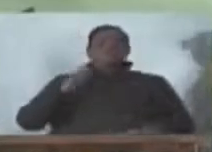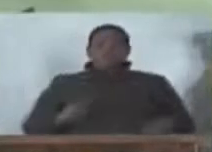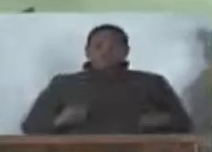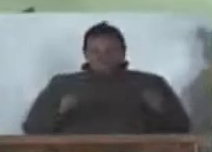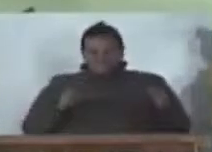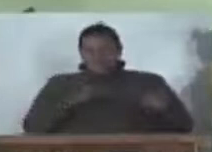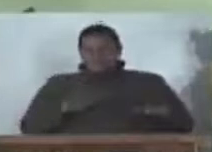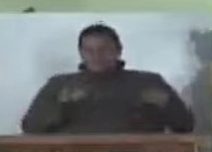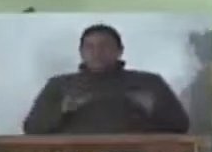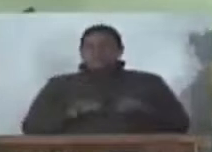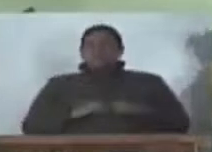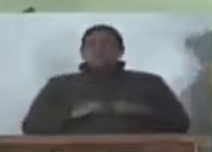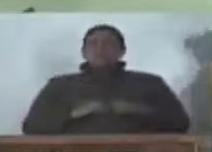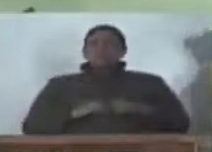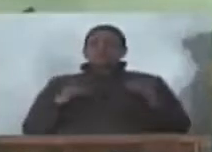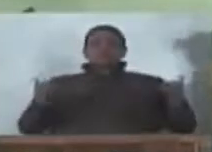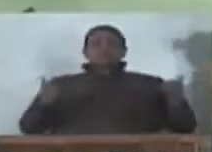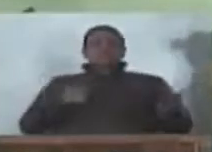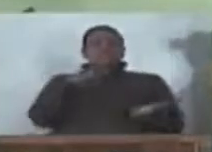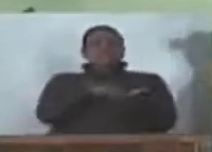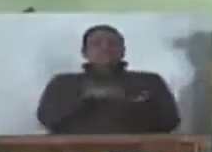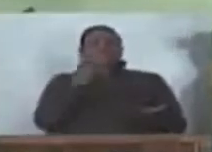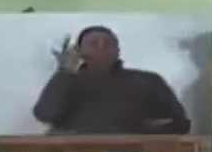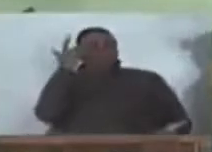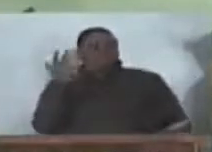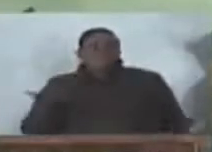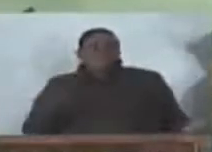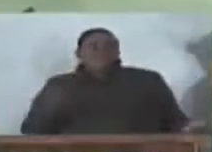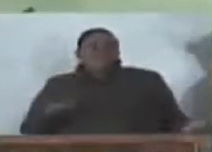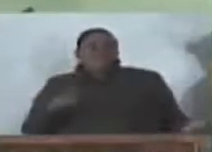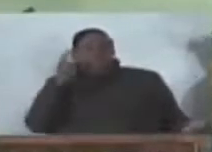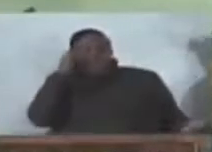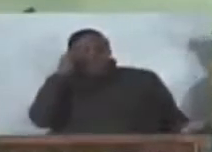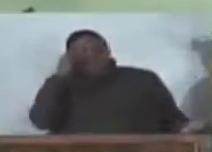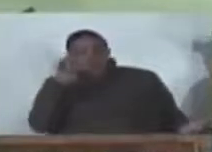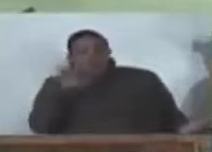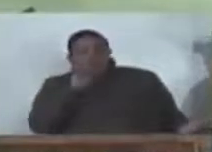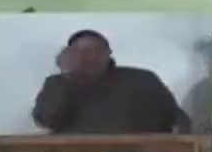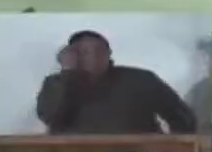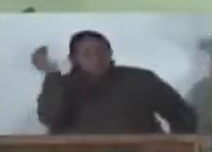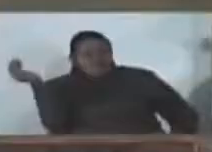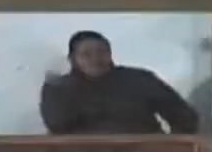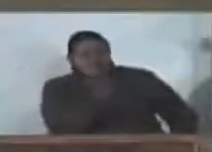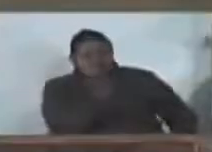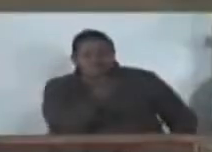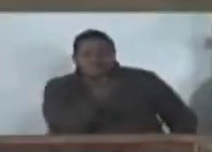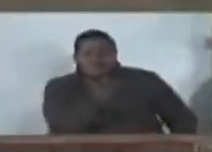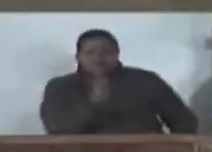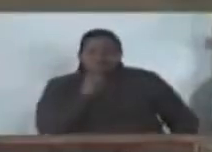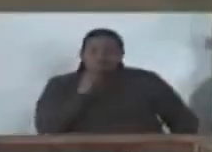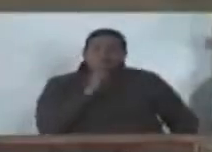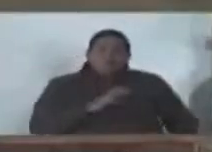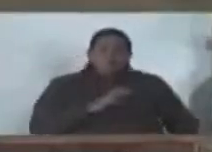Mr. Speaker, today I stand in this House to speak to every woman, every